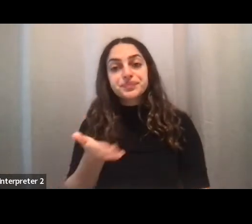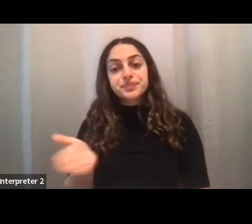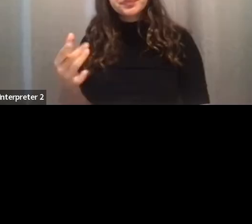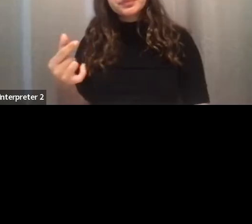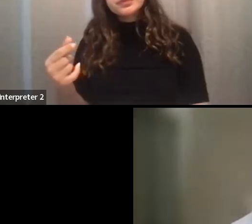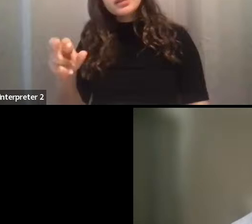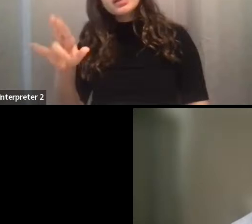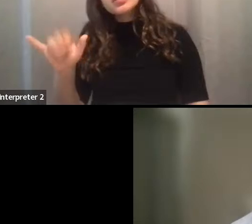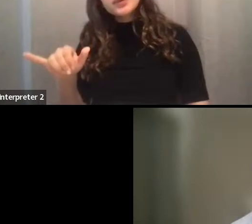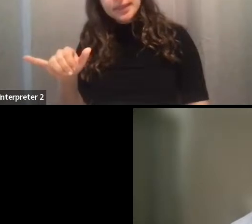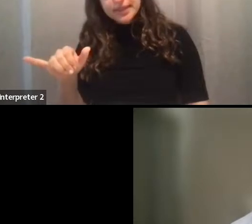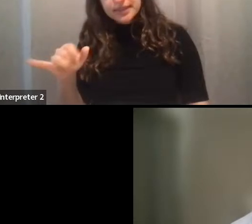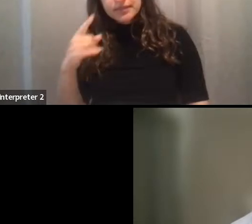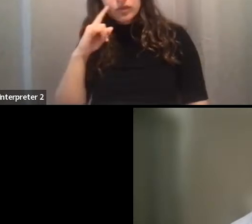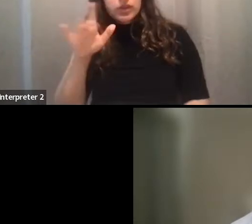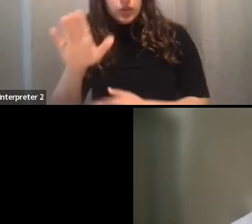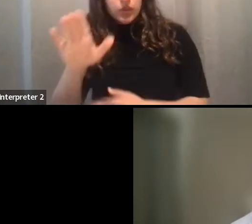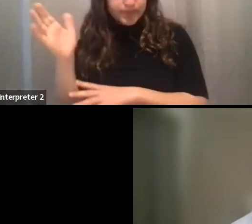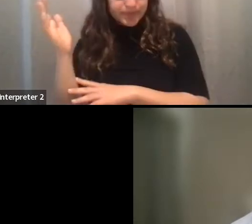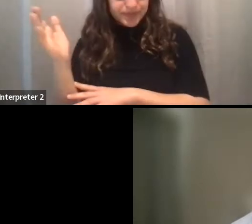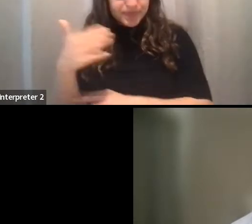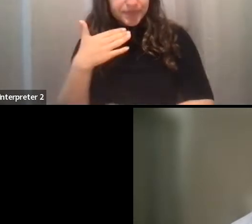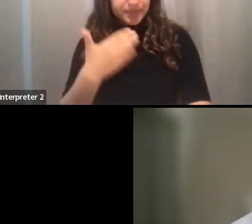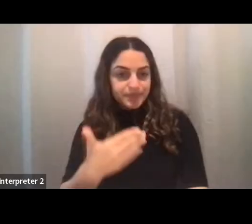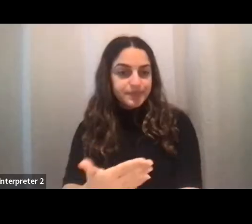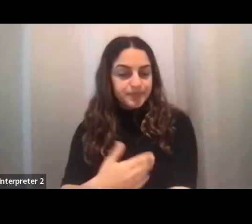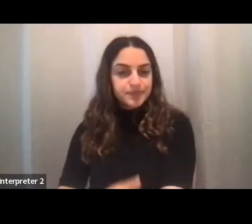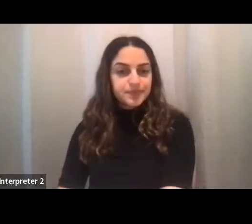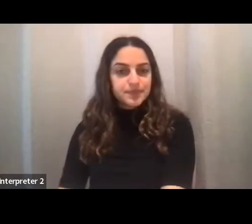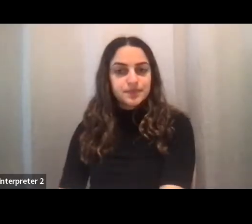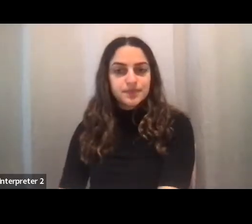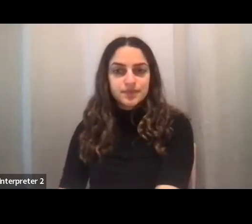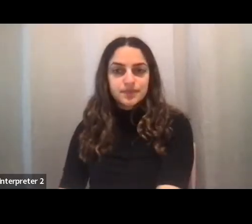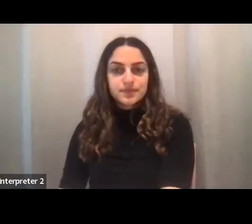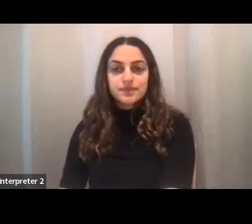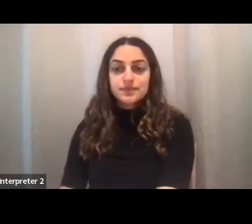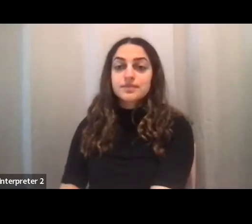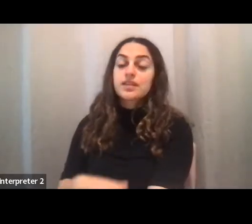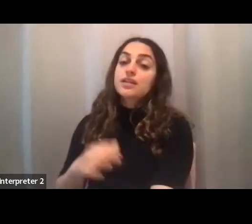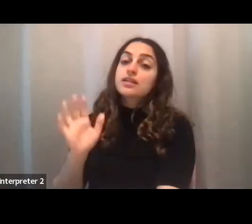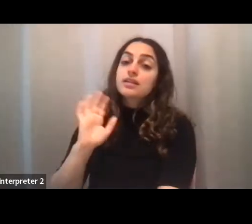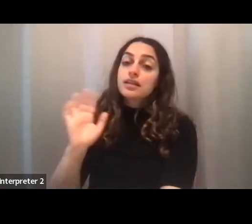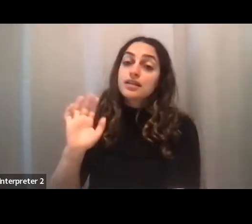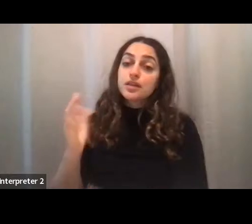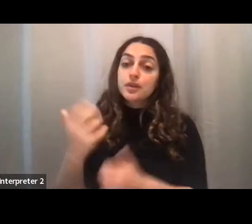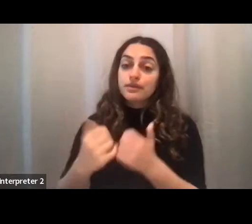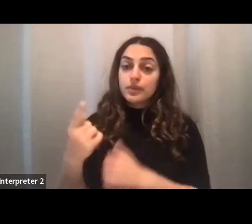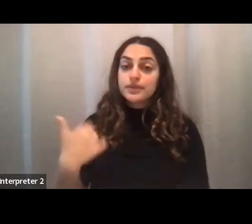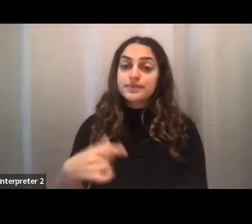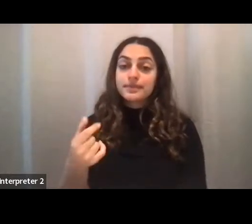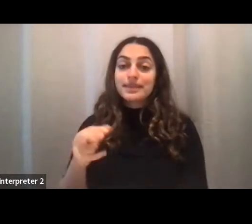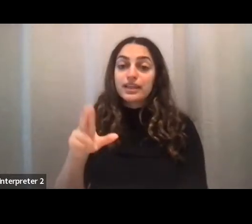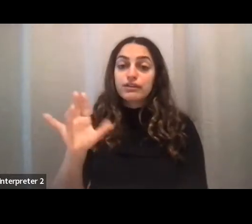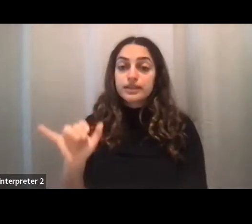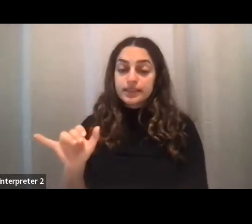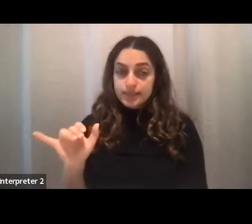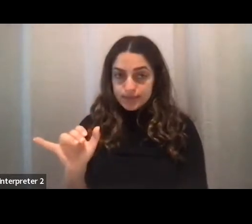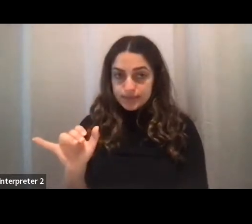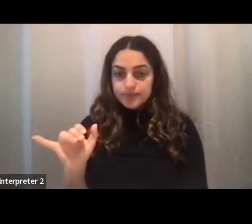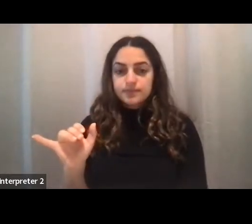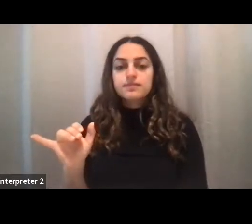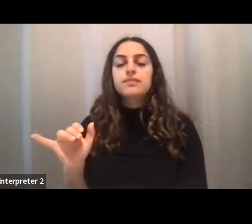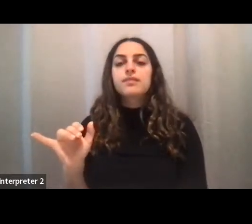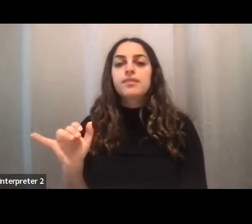gary for your testimony please go ahead hello everyone my name is gary um